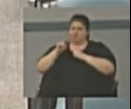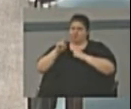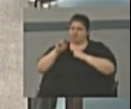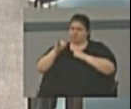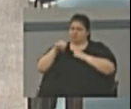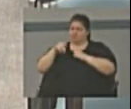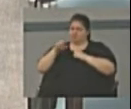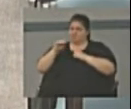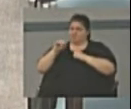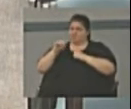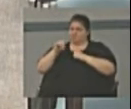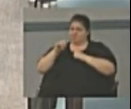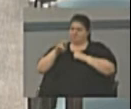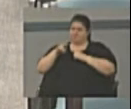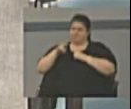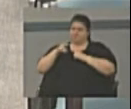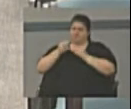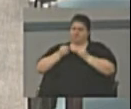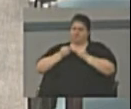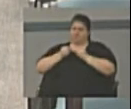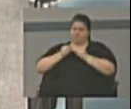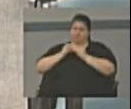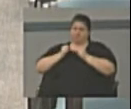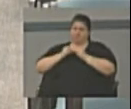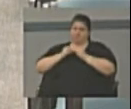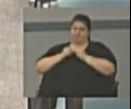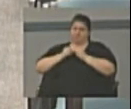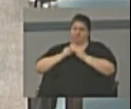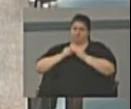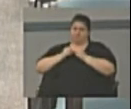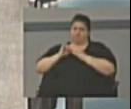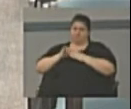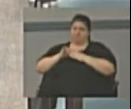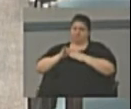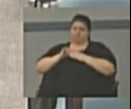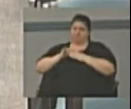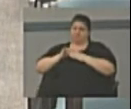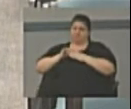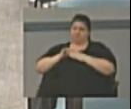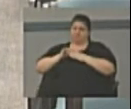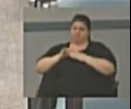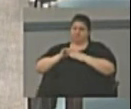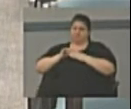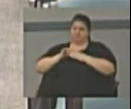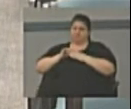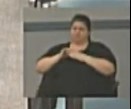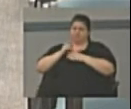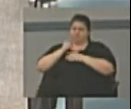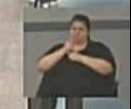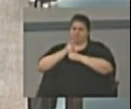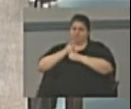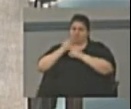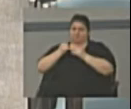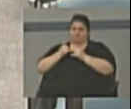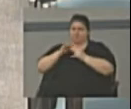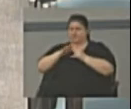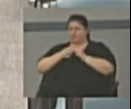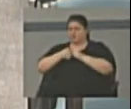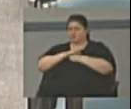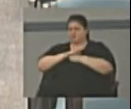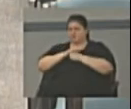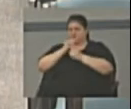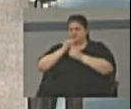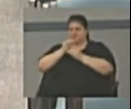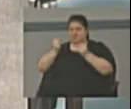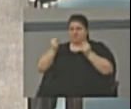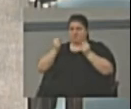Highway Administration, and Strip Matters, as part of their their overarching settlement agreement with the state